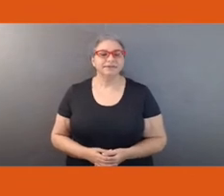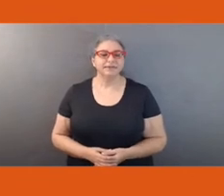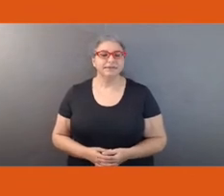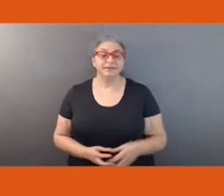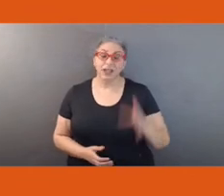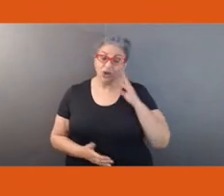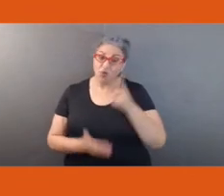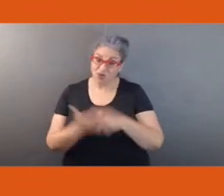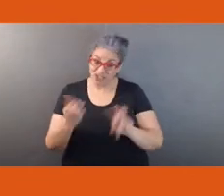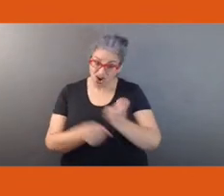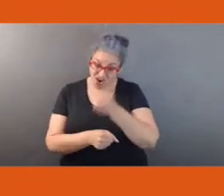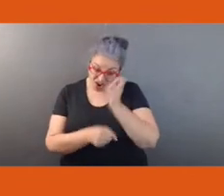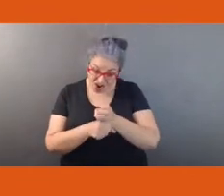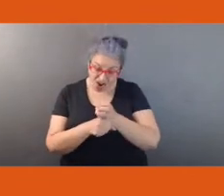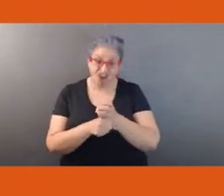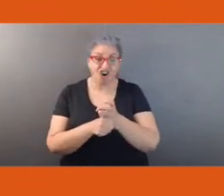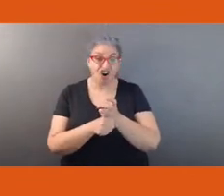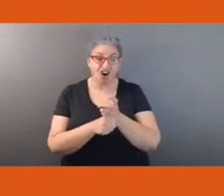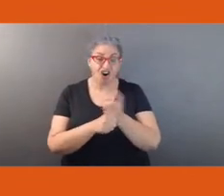you know, what is really hard